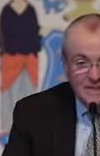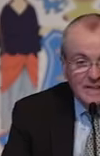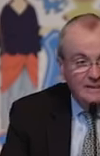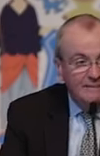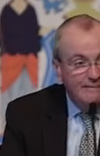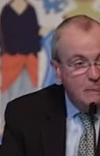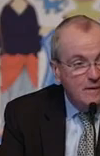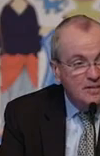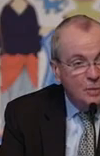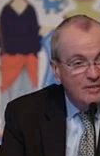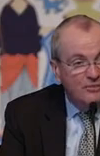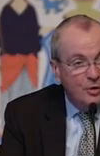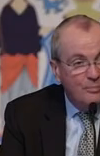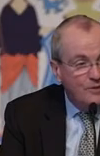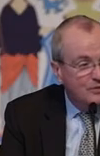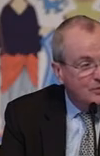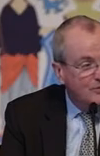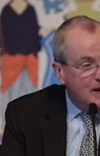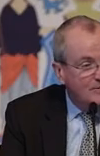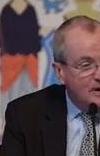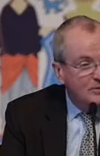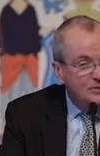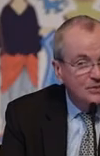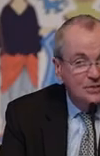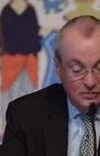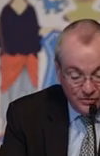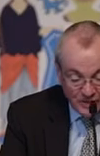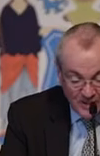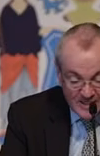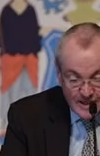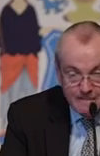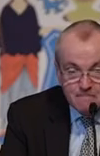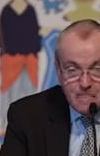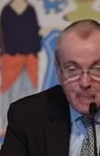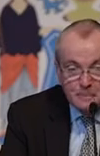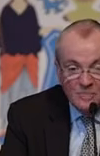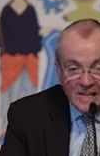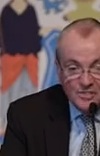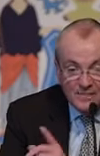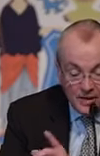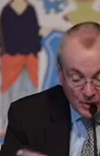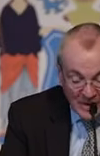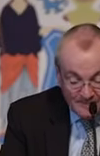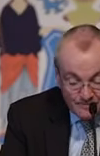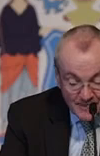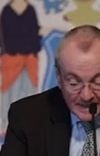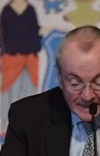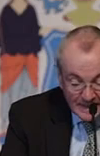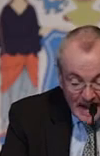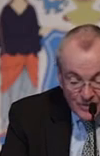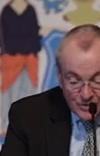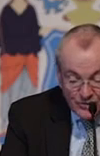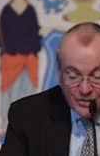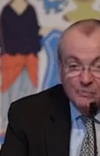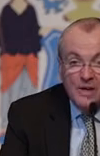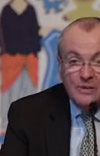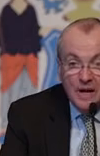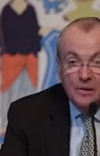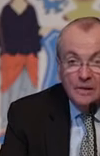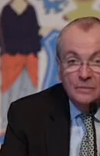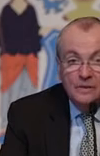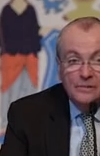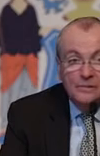Stephen, again, is one of four brothers who are firefighters, and his sister's a nurse. That's Stephen on the right. After losing his